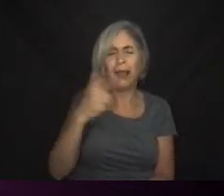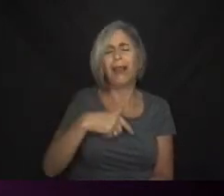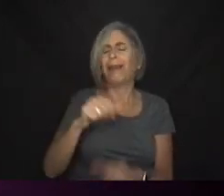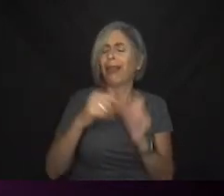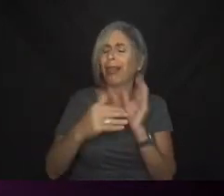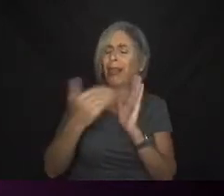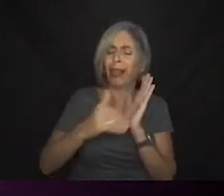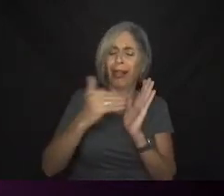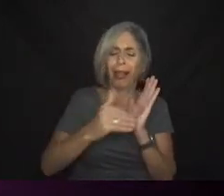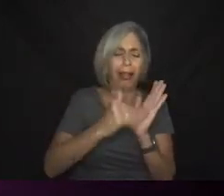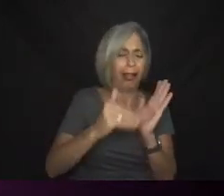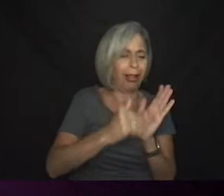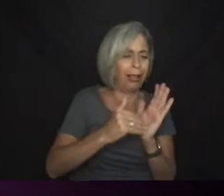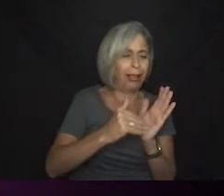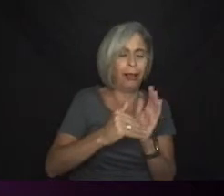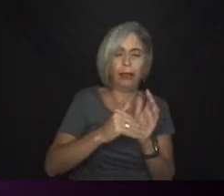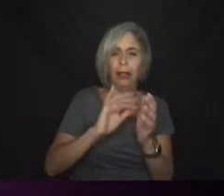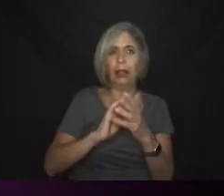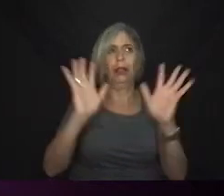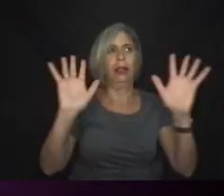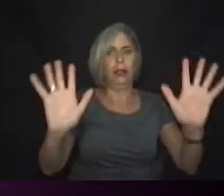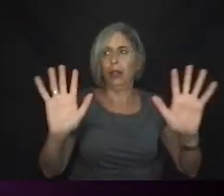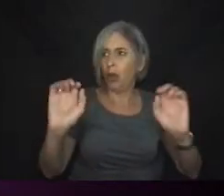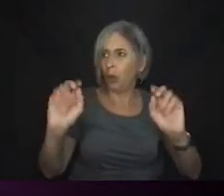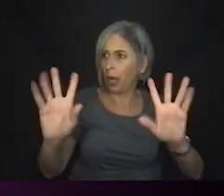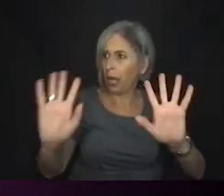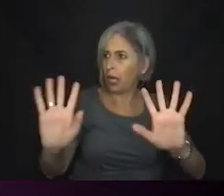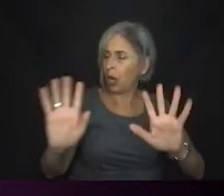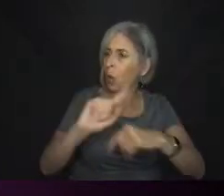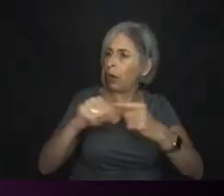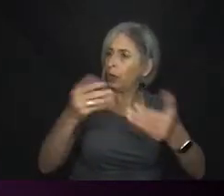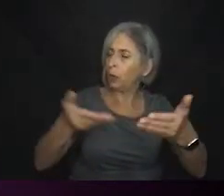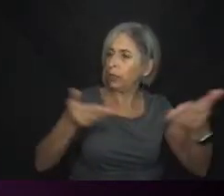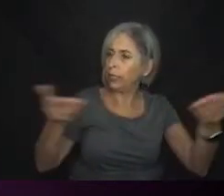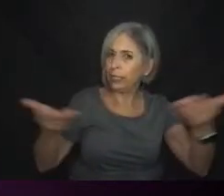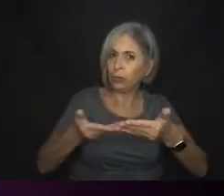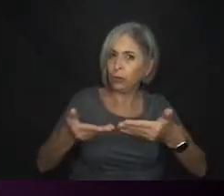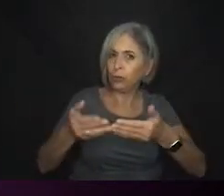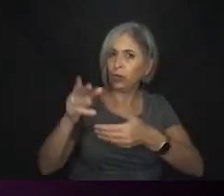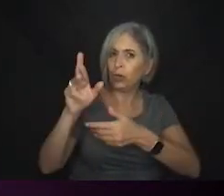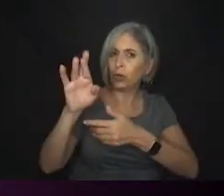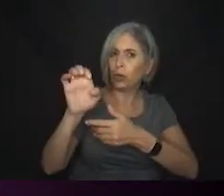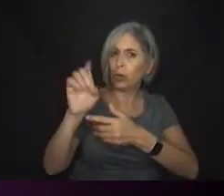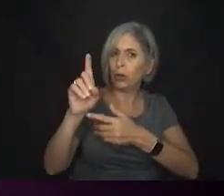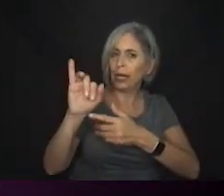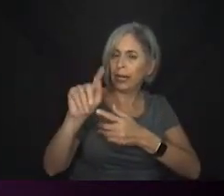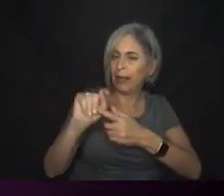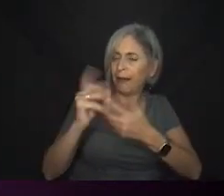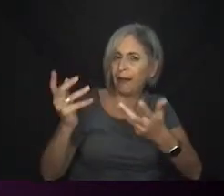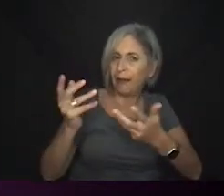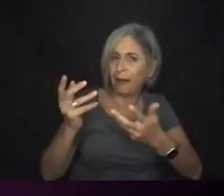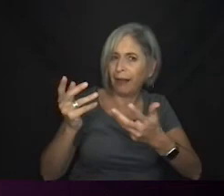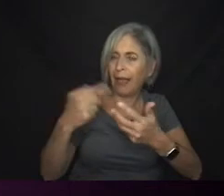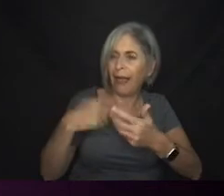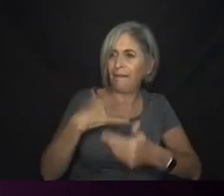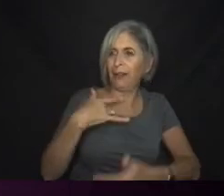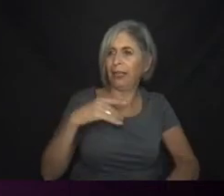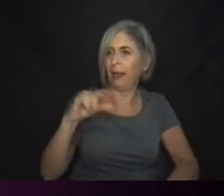keeps happening. And then at some point you go like, okay, now when do we introduce Redis? Like it's like I'm in Groundhog